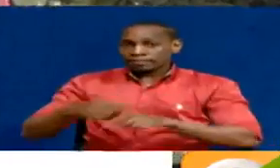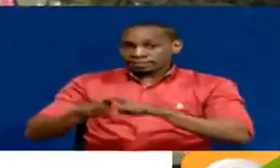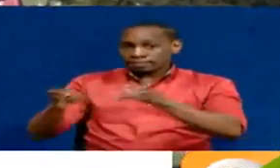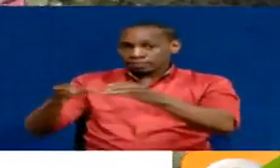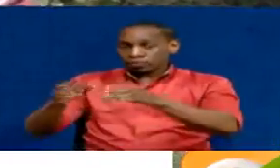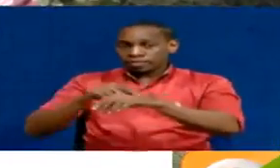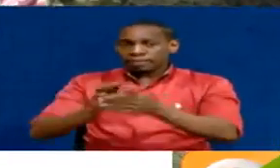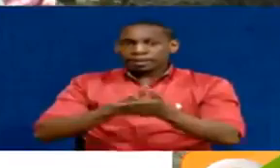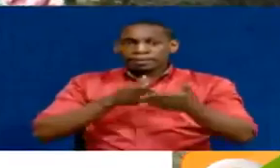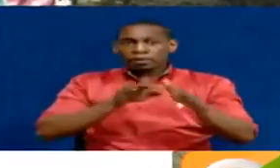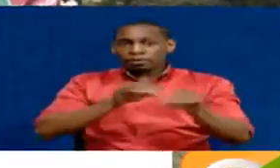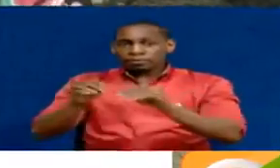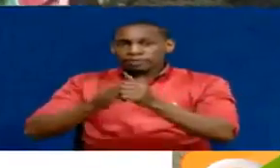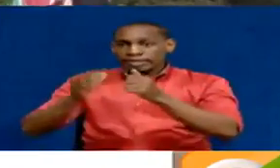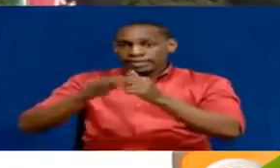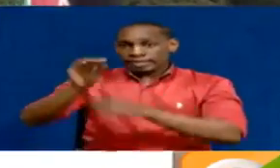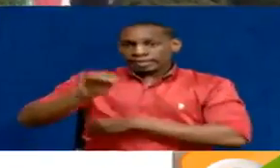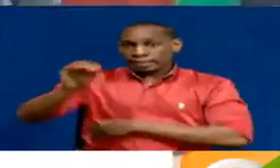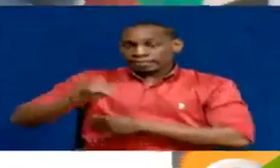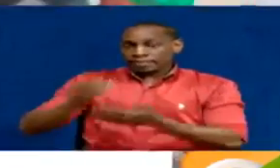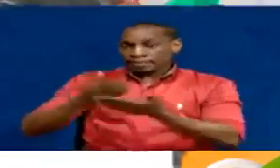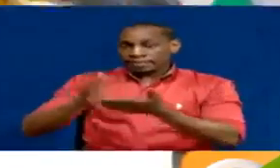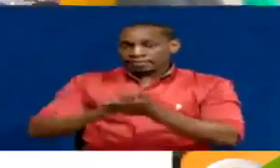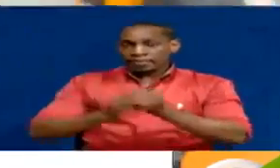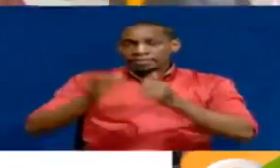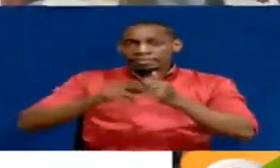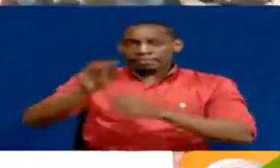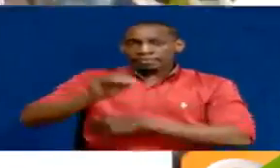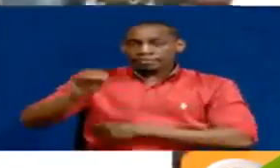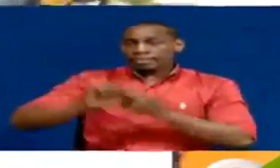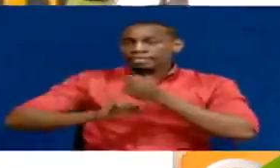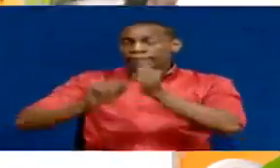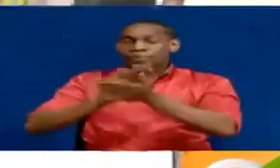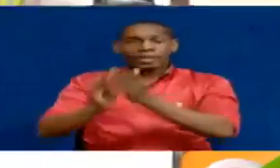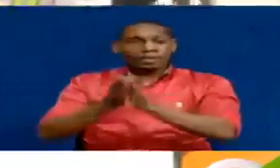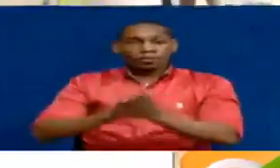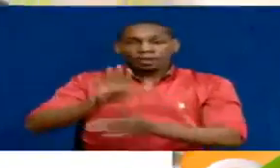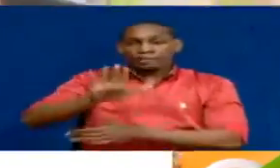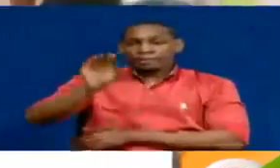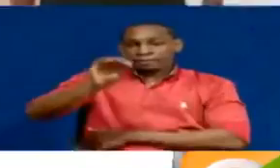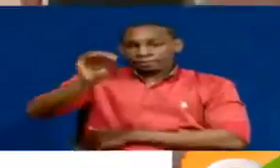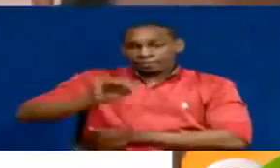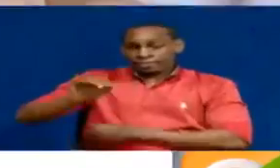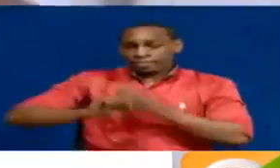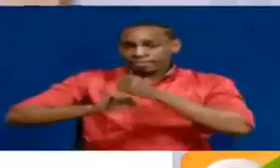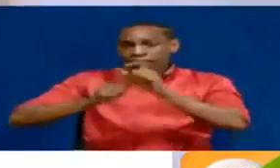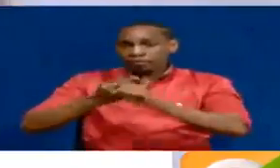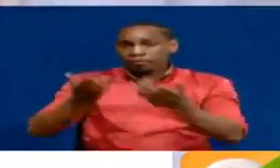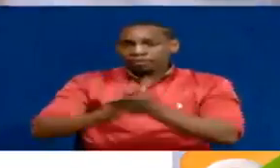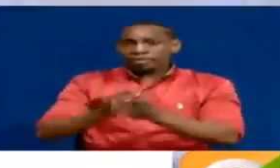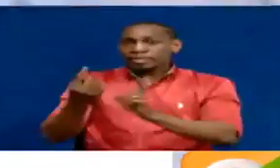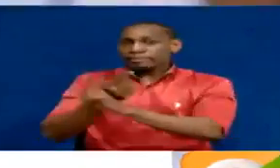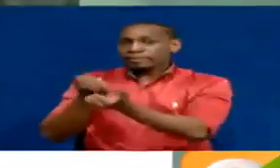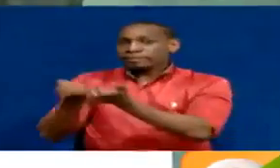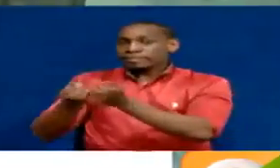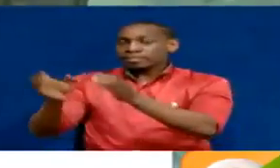group during the lockdown, 19% from SACOs, 17% had no support at all, while 5% of the support came from other